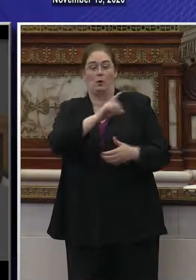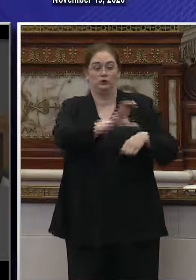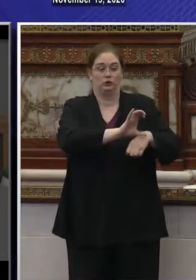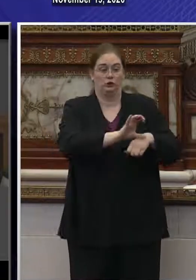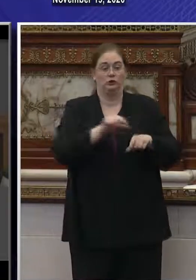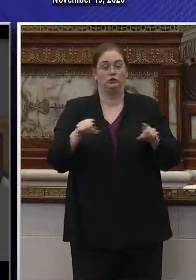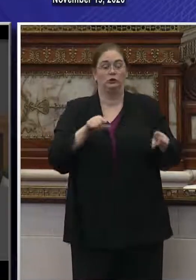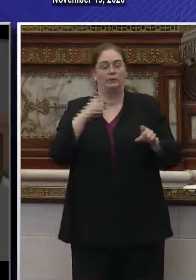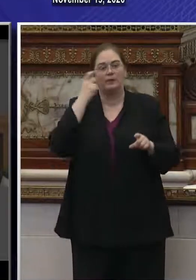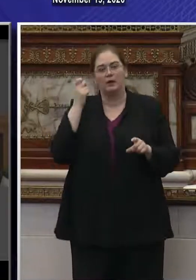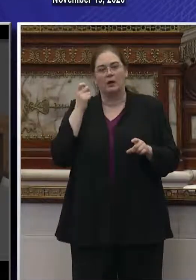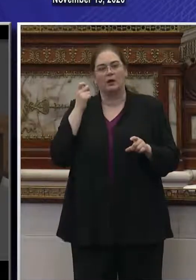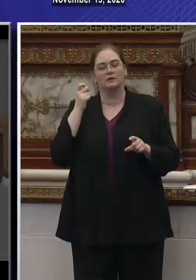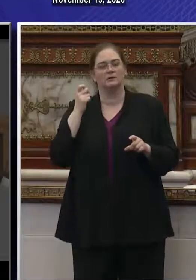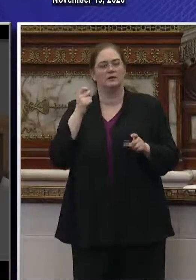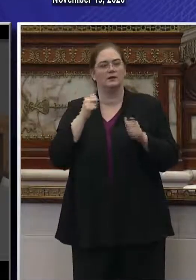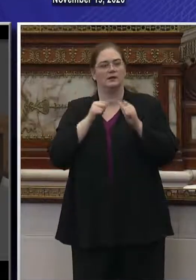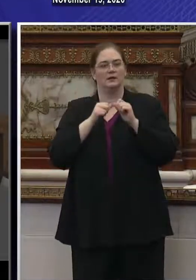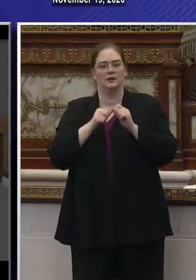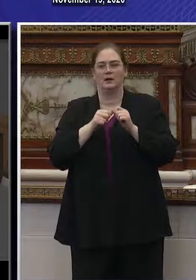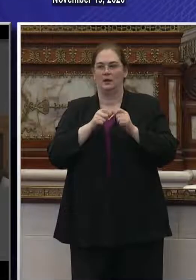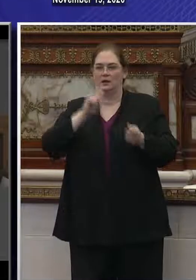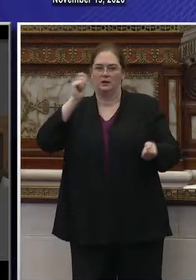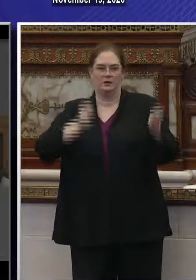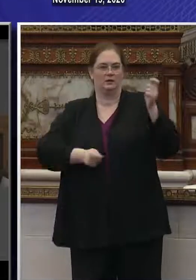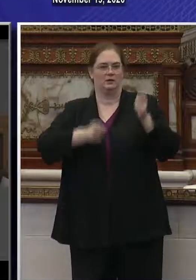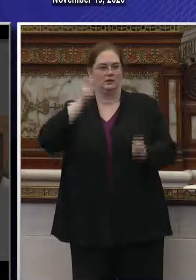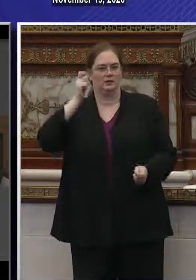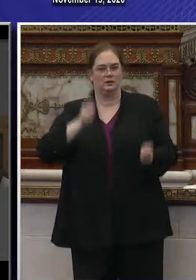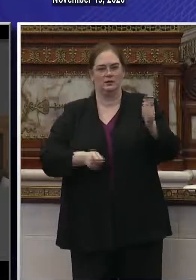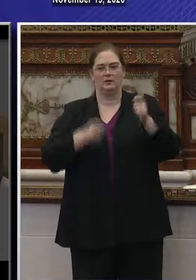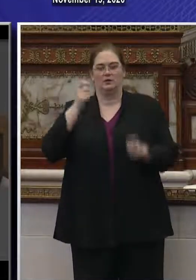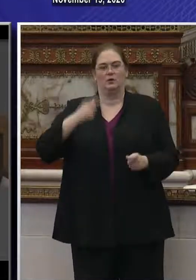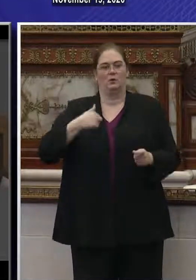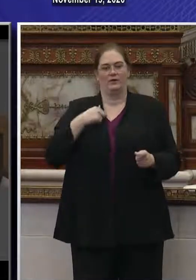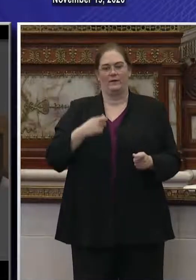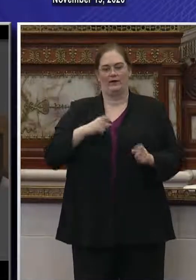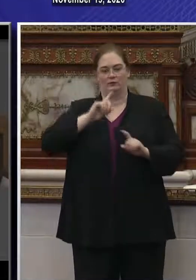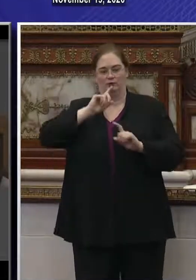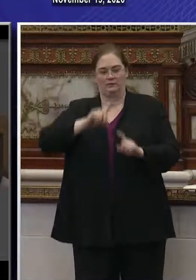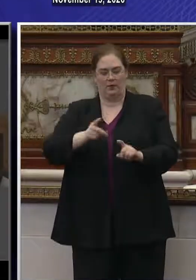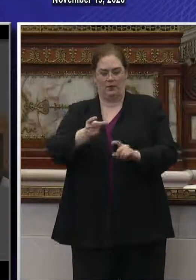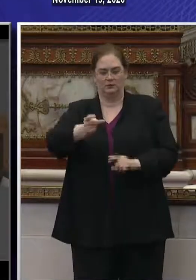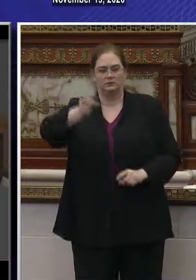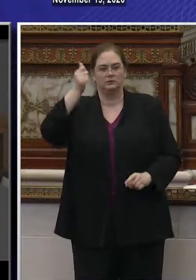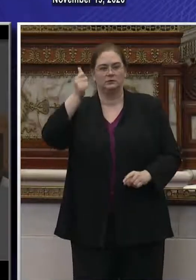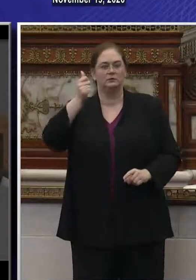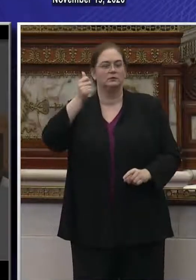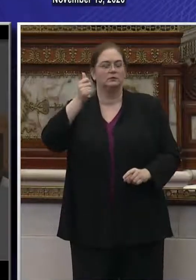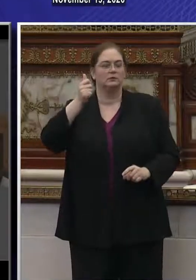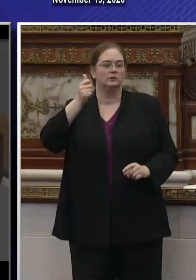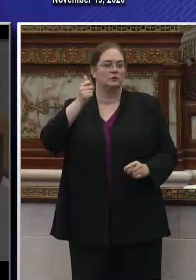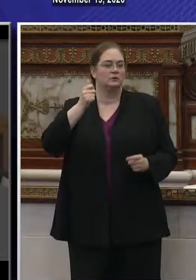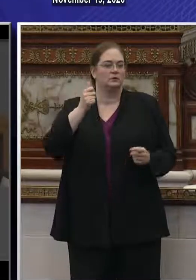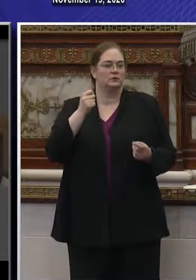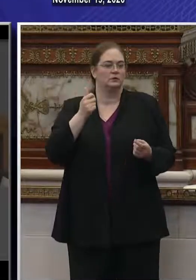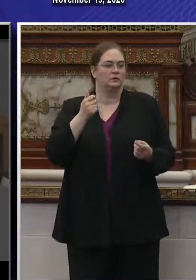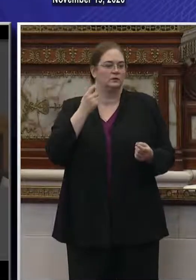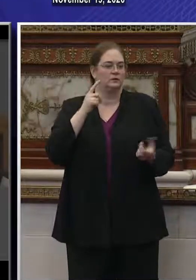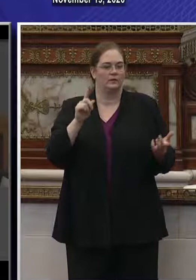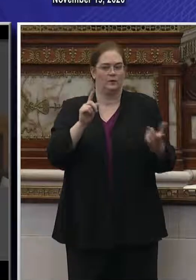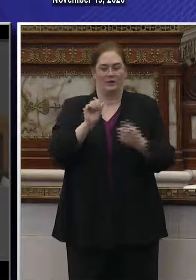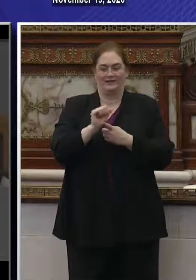and because it's been constant iteration, we've been having to respond in real time to